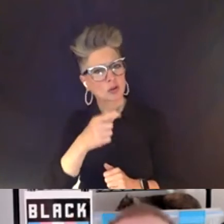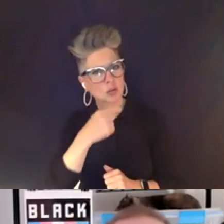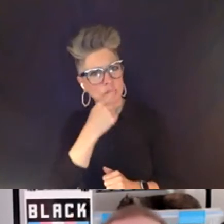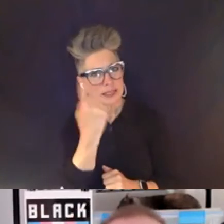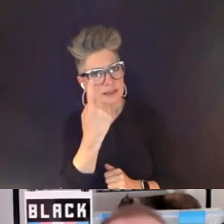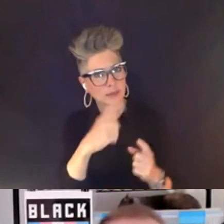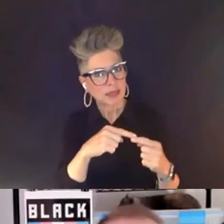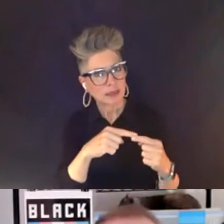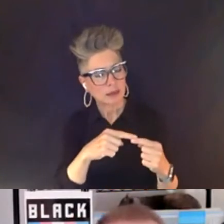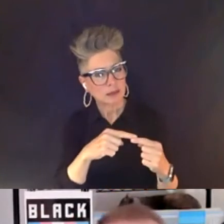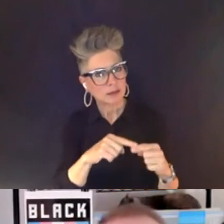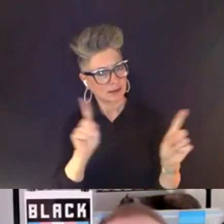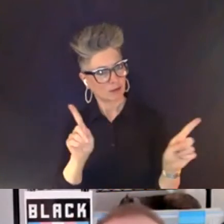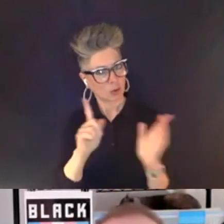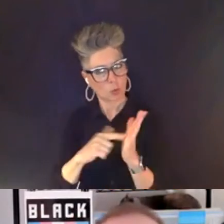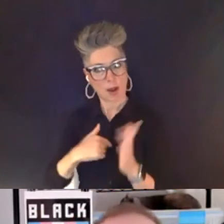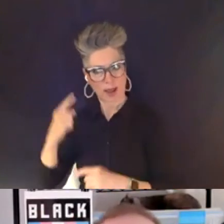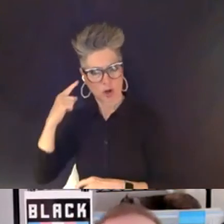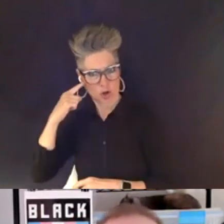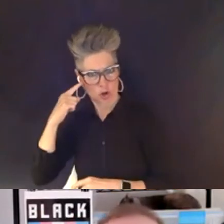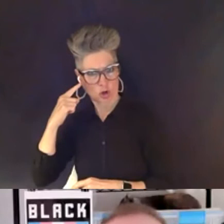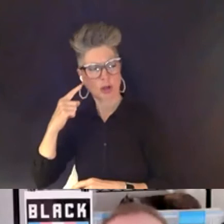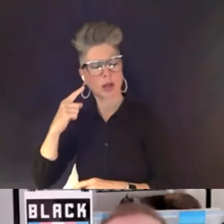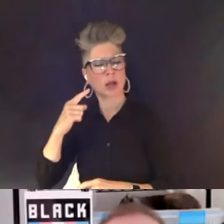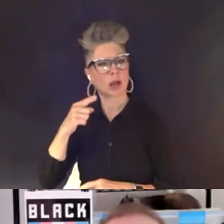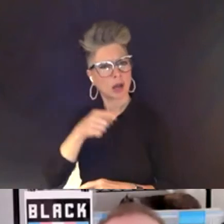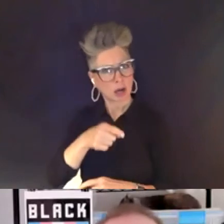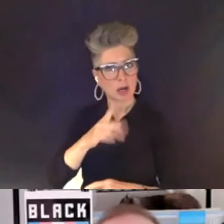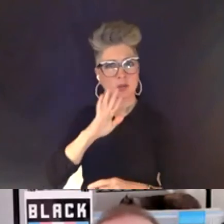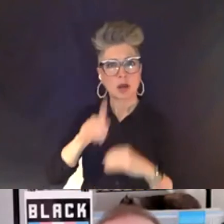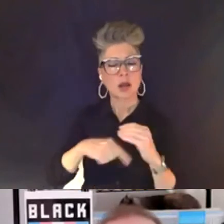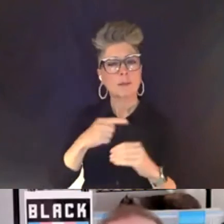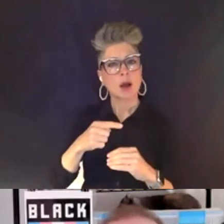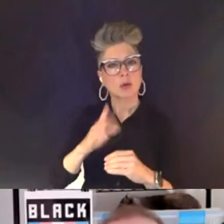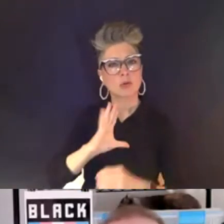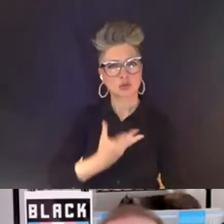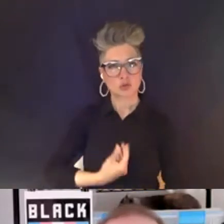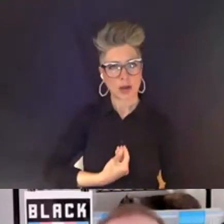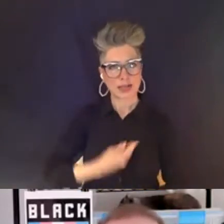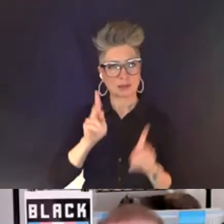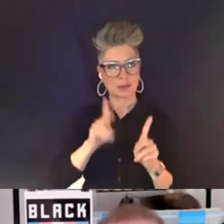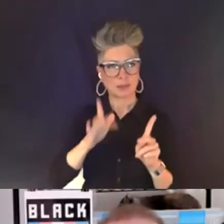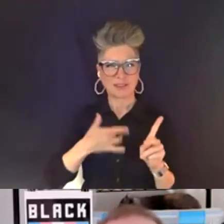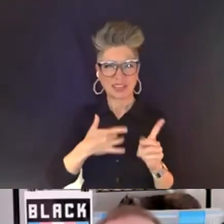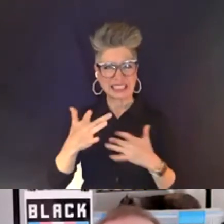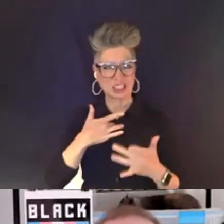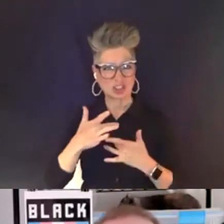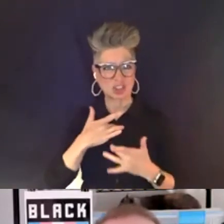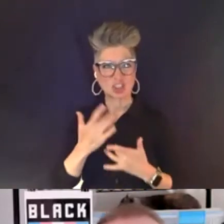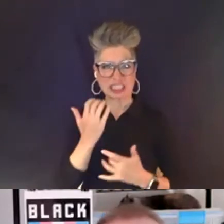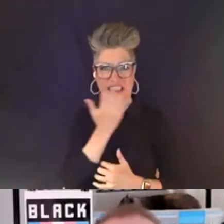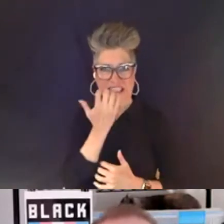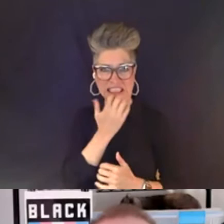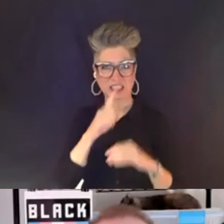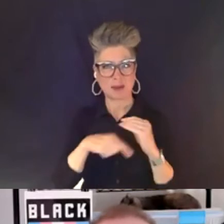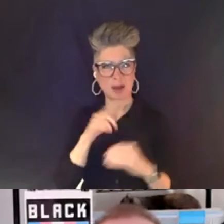heard. Okay. Because one of the questions that I had for you was about trans people feeling concerned and nervous about having to show ID. Yes. So like